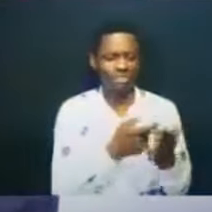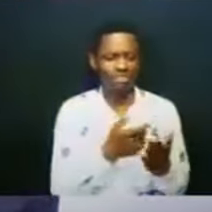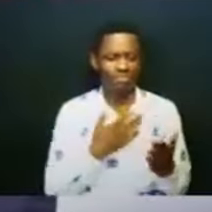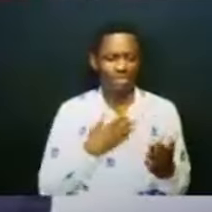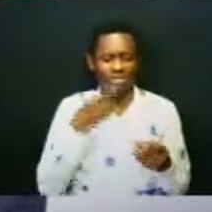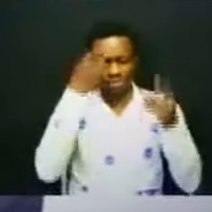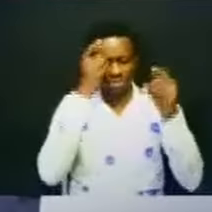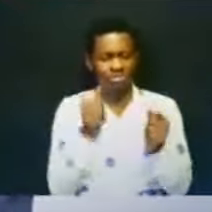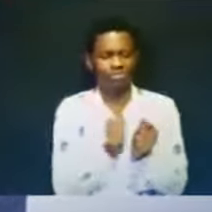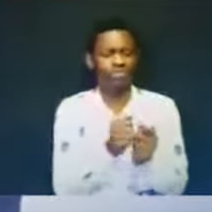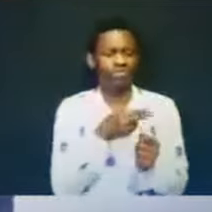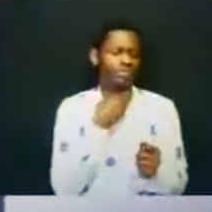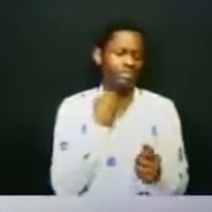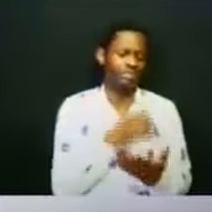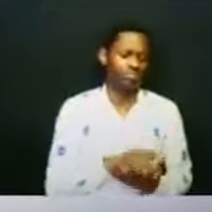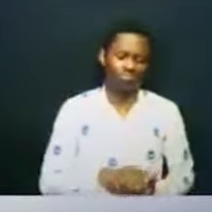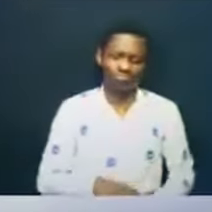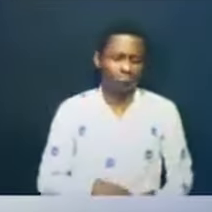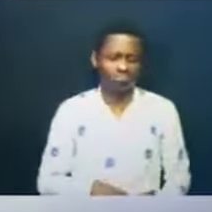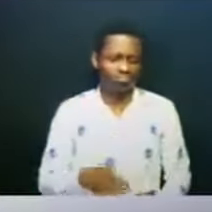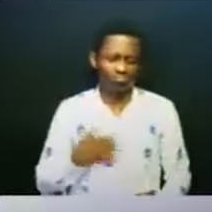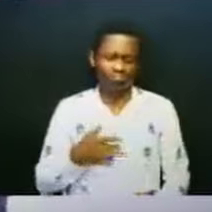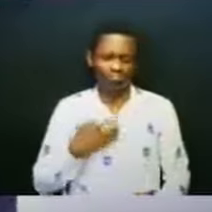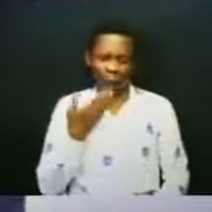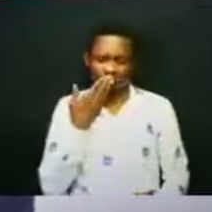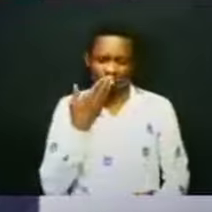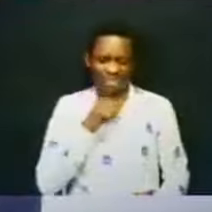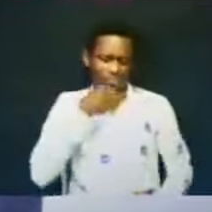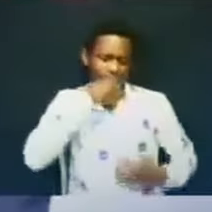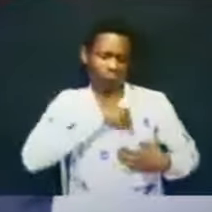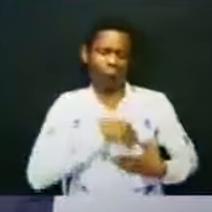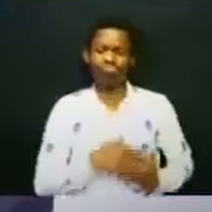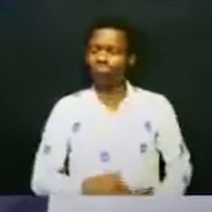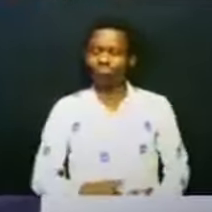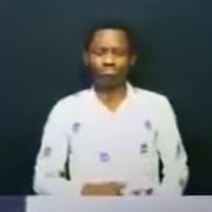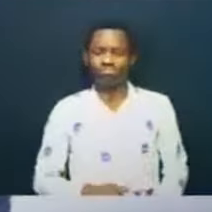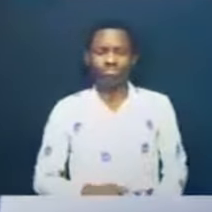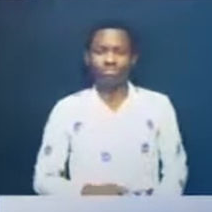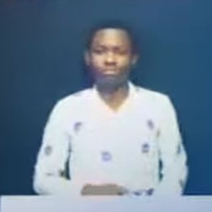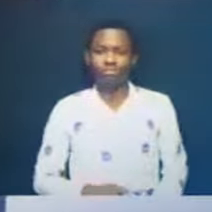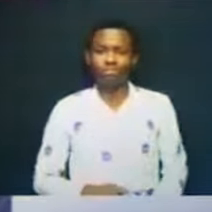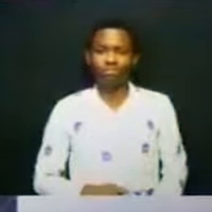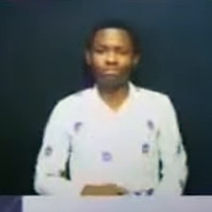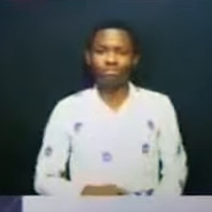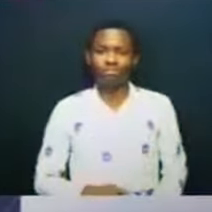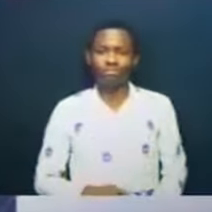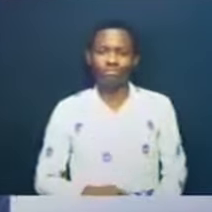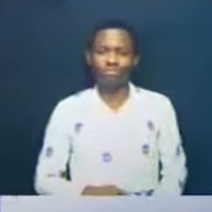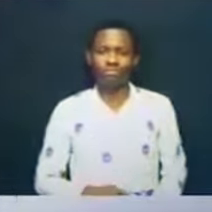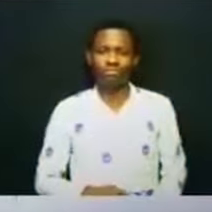I've made. And the pastor said he was